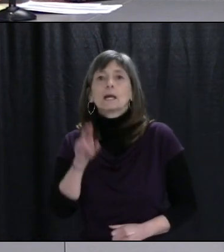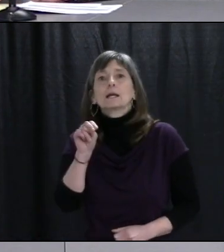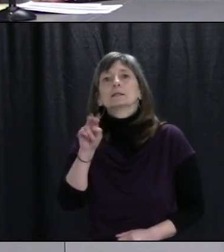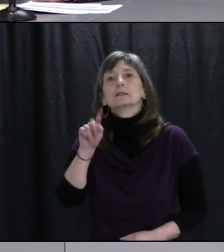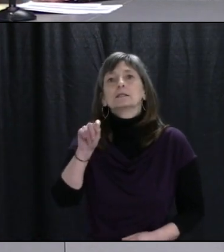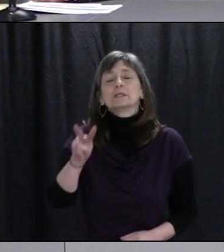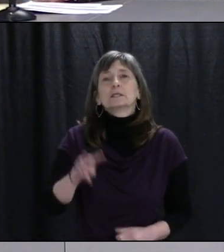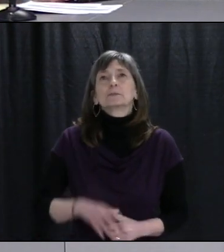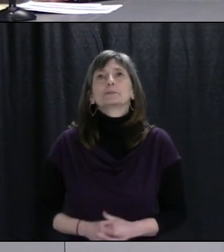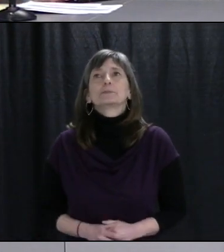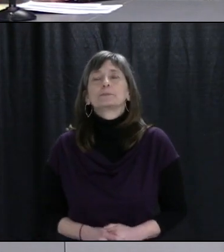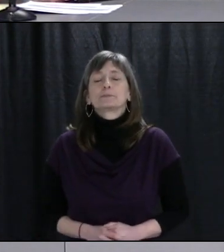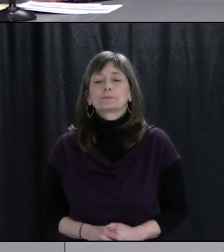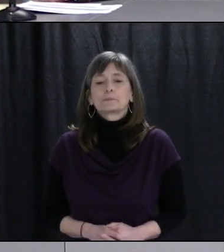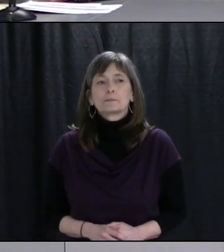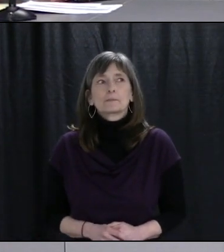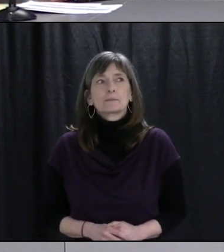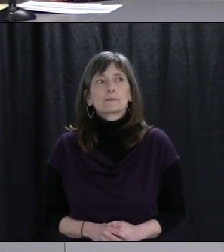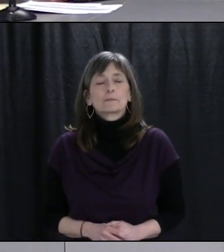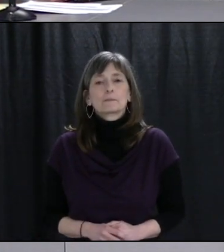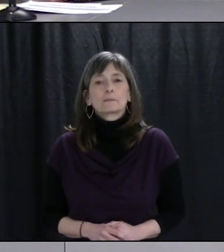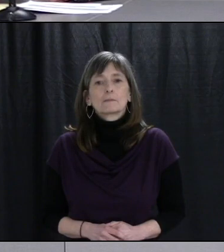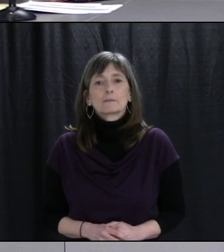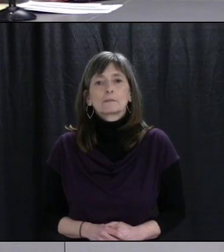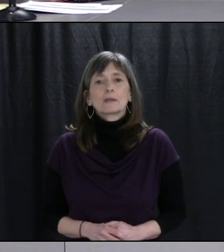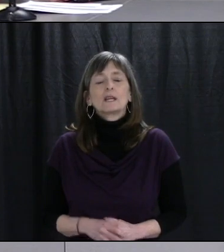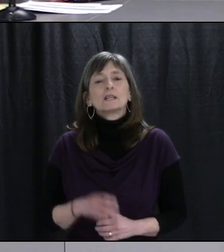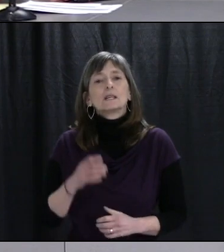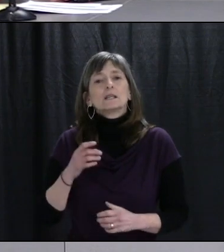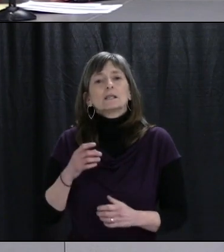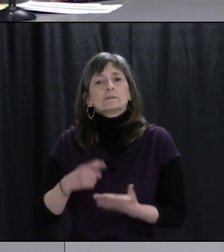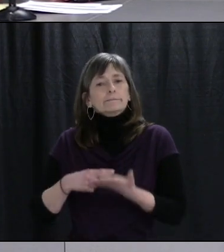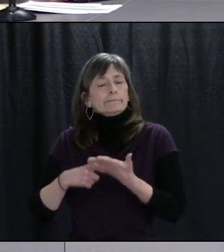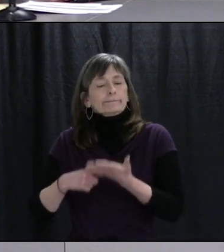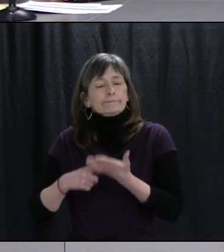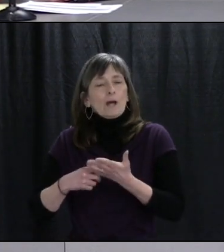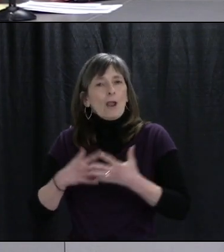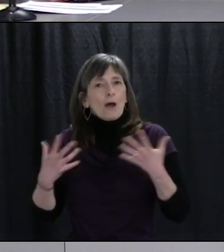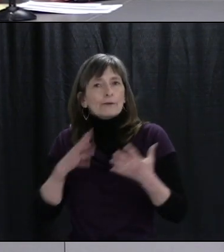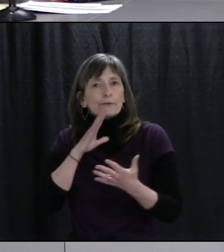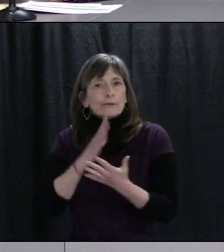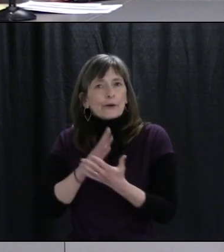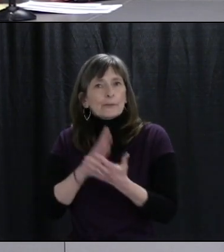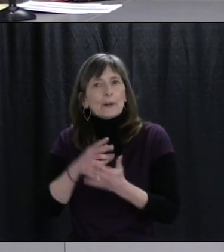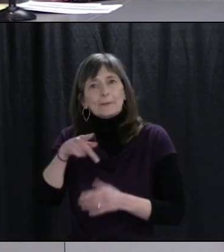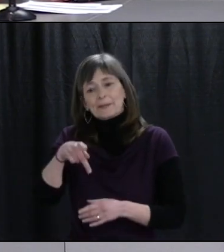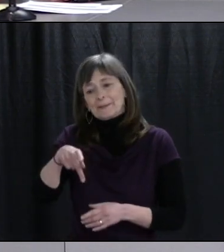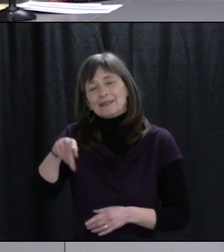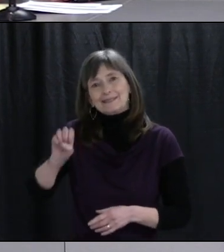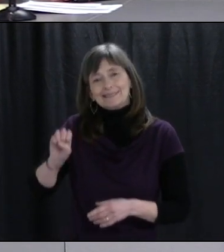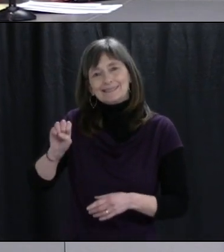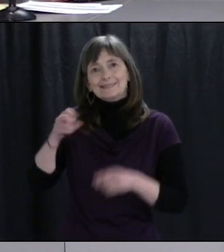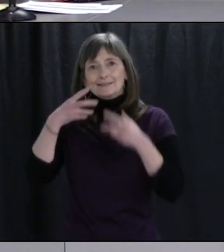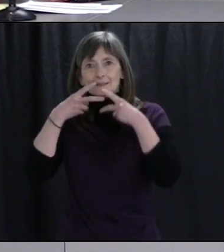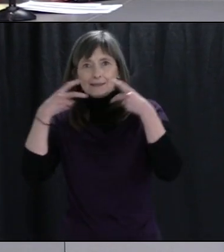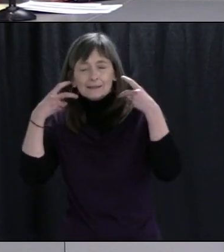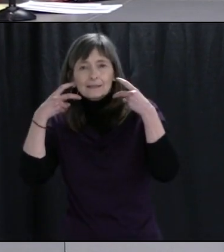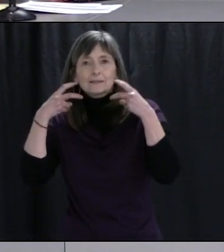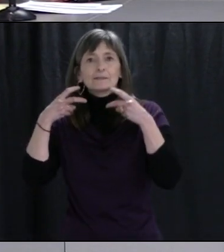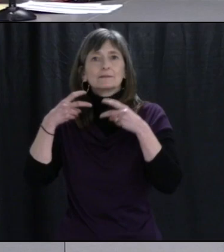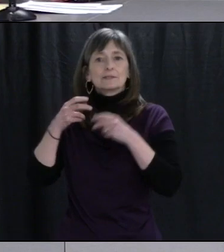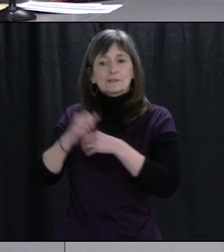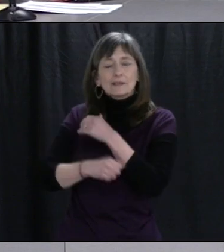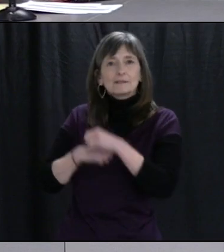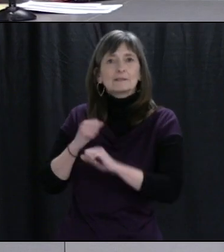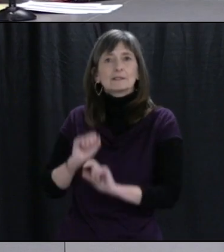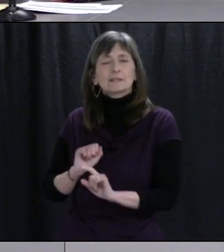Minister, we've spoken extensively about personal protective equipment when it comes to frontline workers. What's being done for mental health initiatives? Because